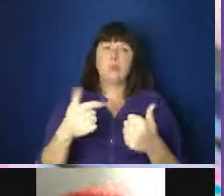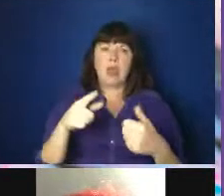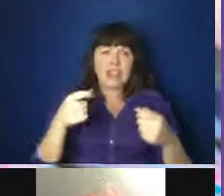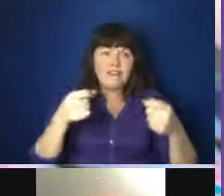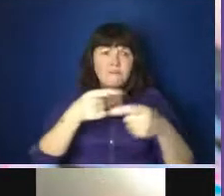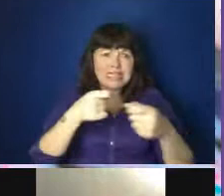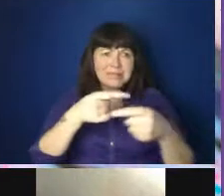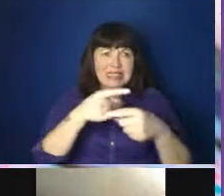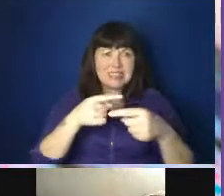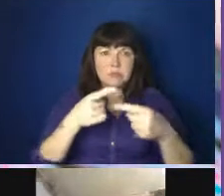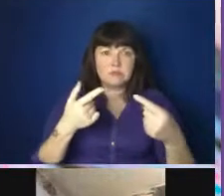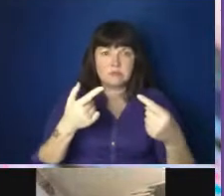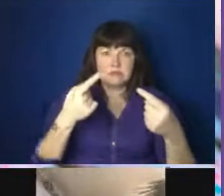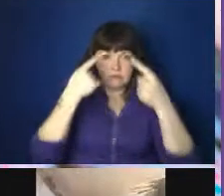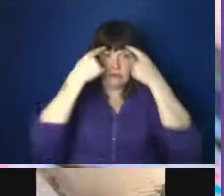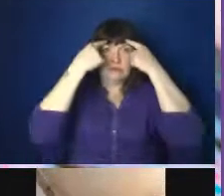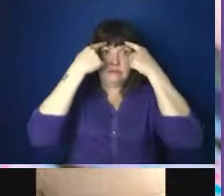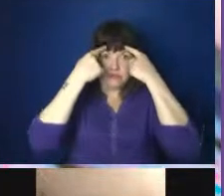of these, sorry.